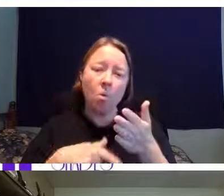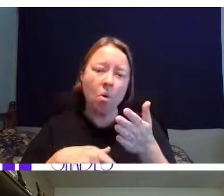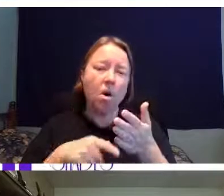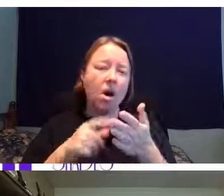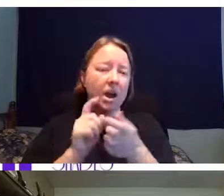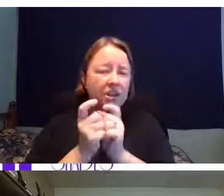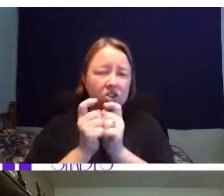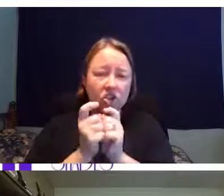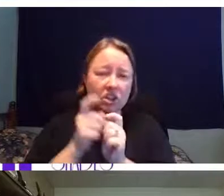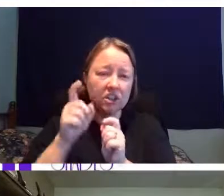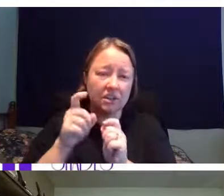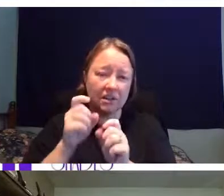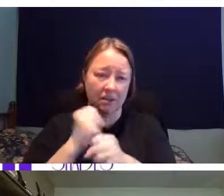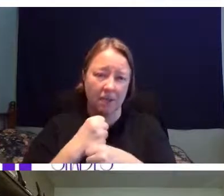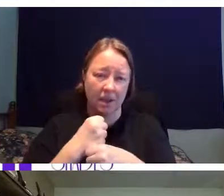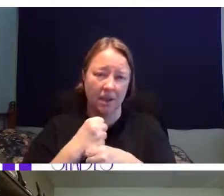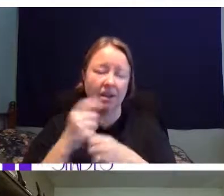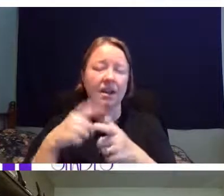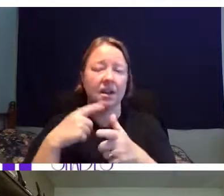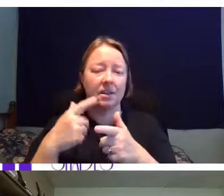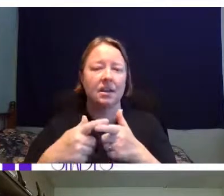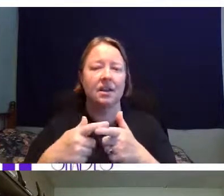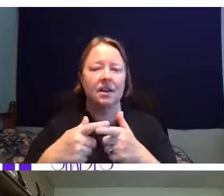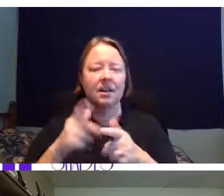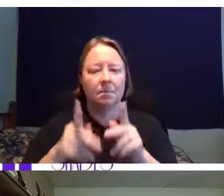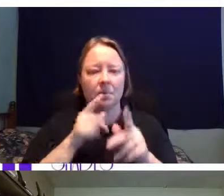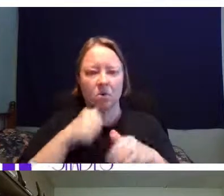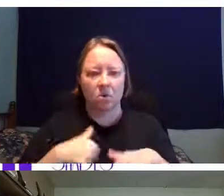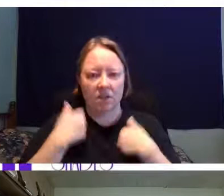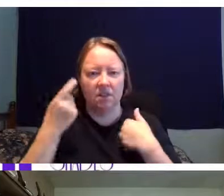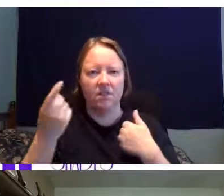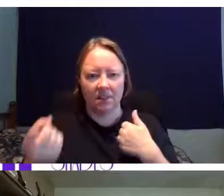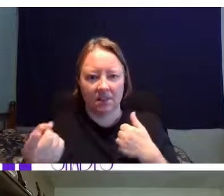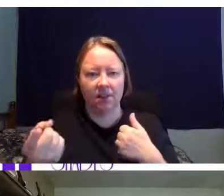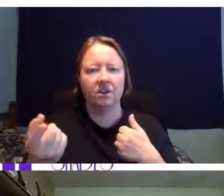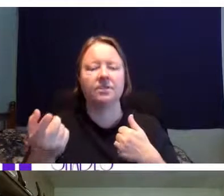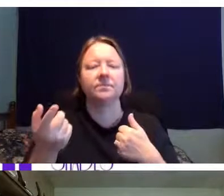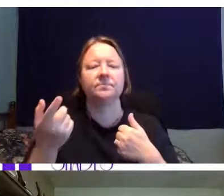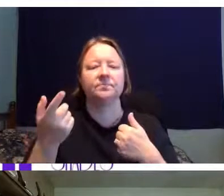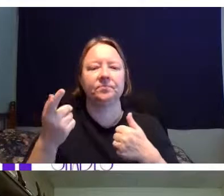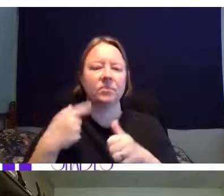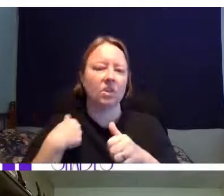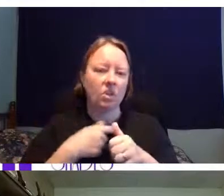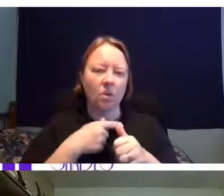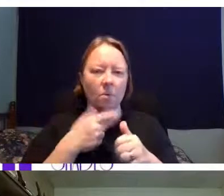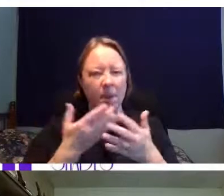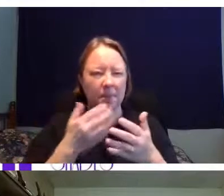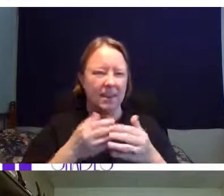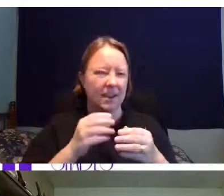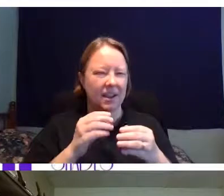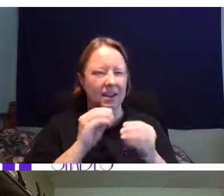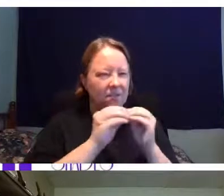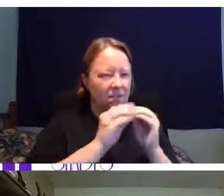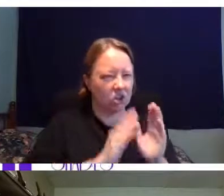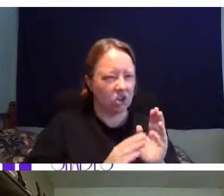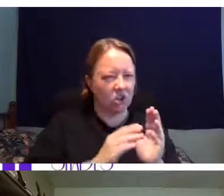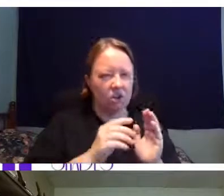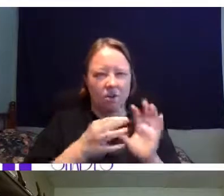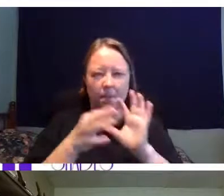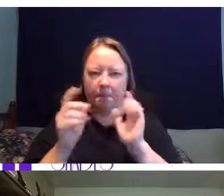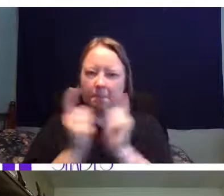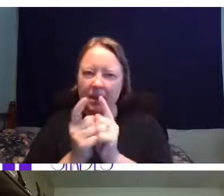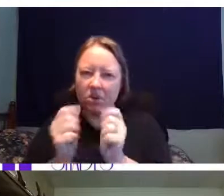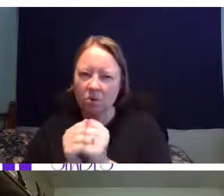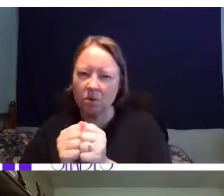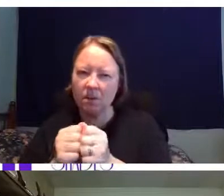made. And that's on more so the residents, me dealing with them hand in hand, and them, just building a relationship and just seeing what it is that I can do